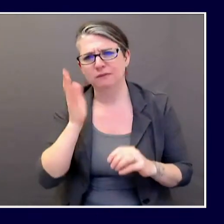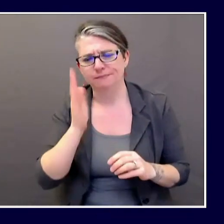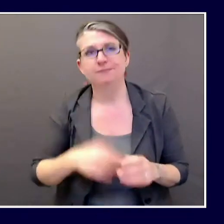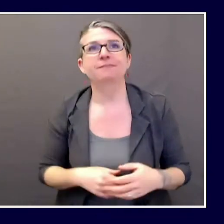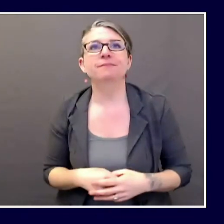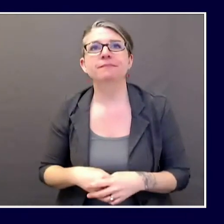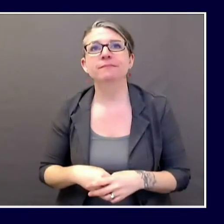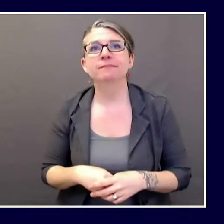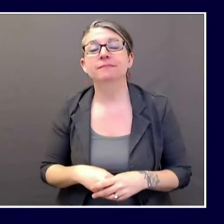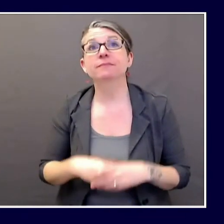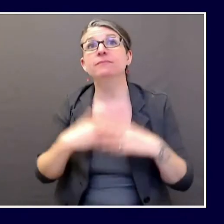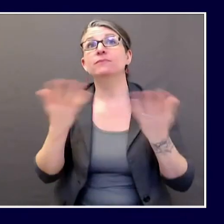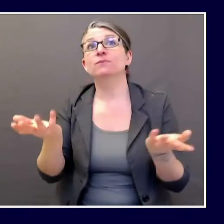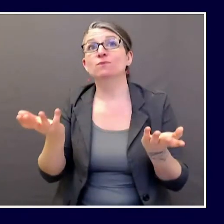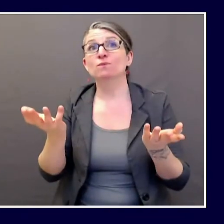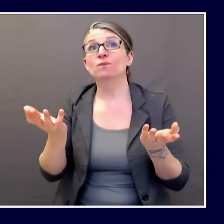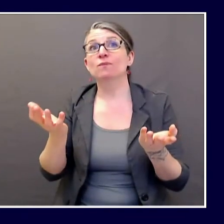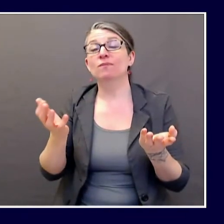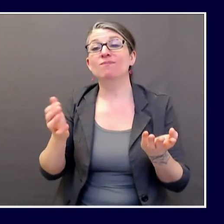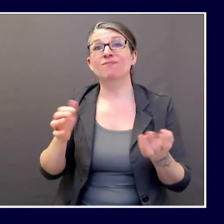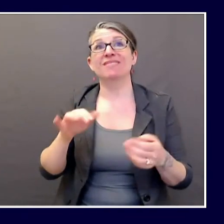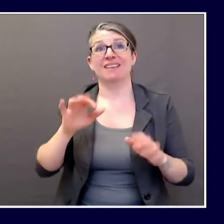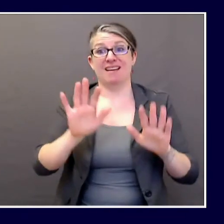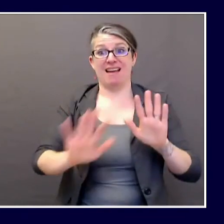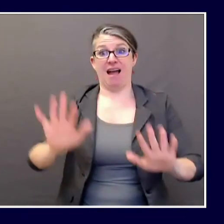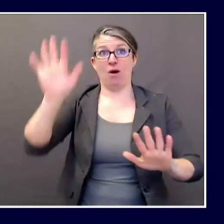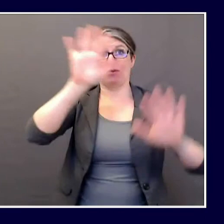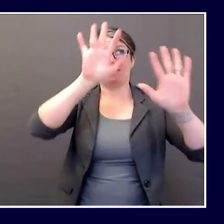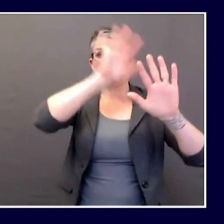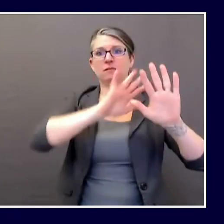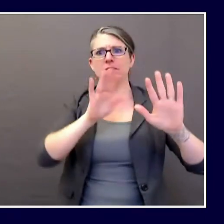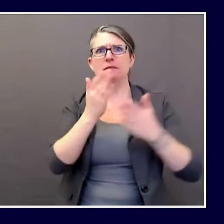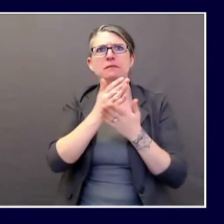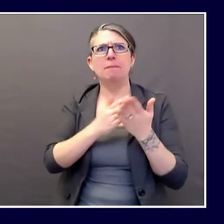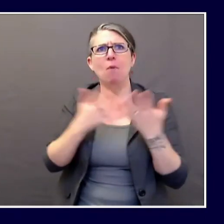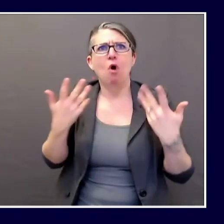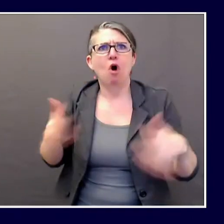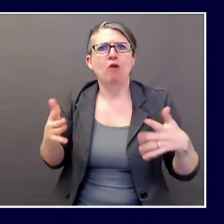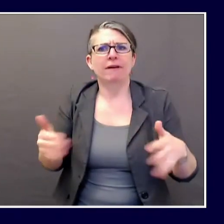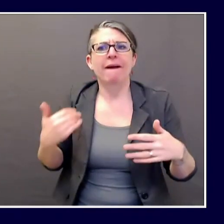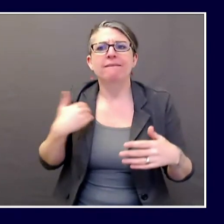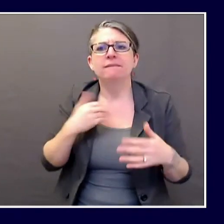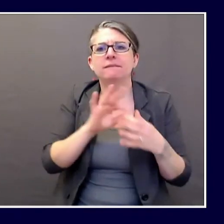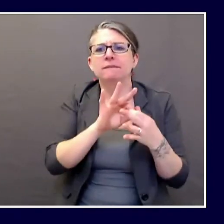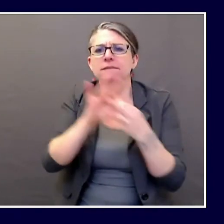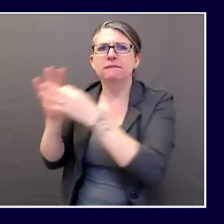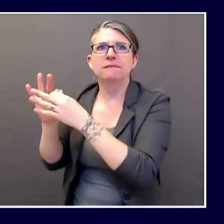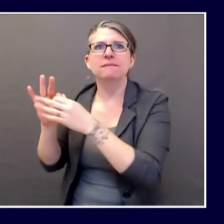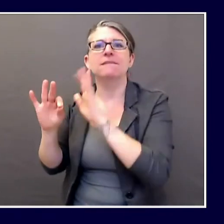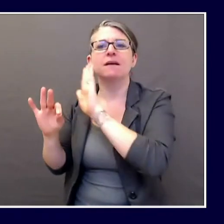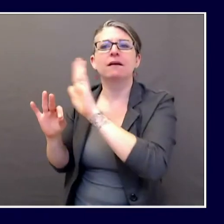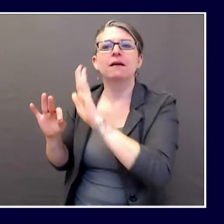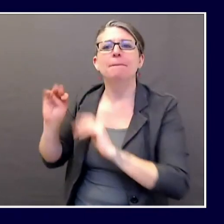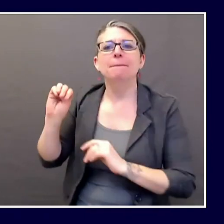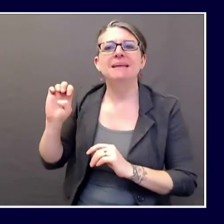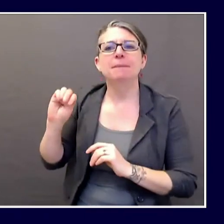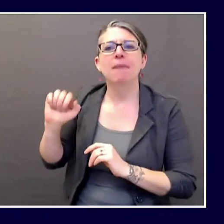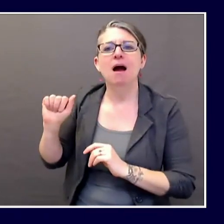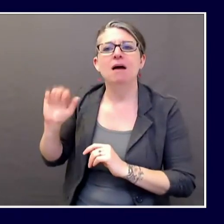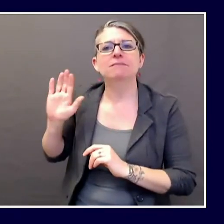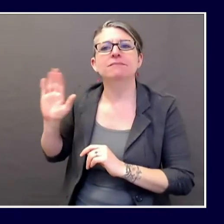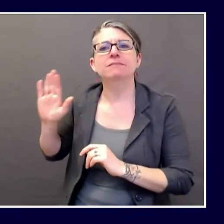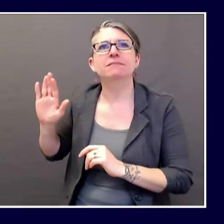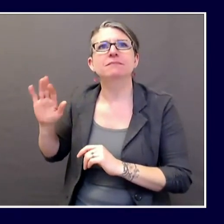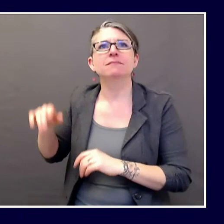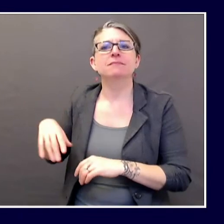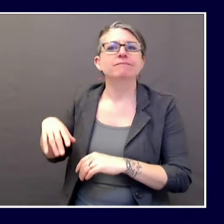counties to try to get a sense of what might be holding people back. And if there are questions we can answer, we'll do so. Is part of the